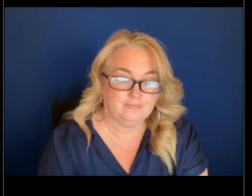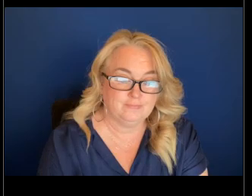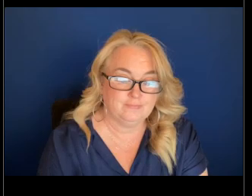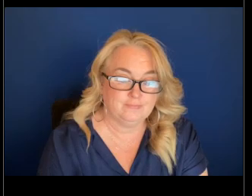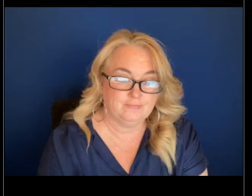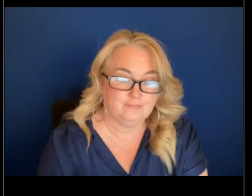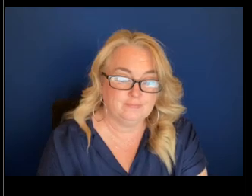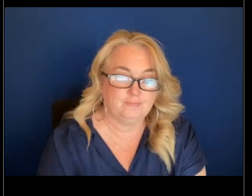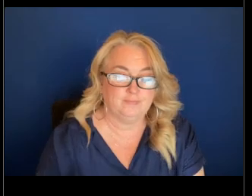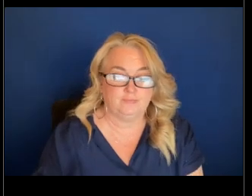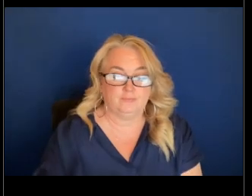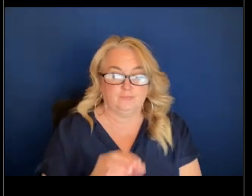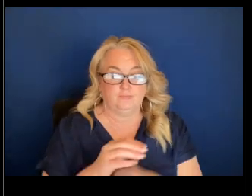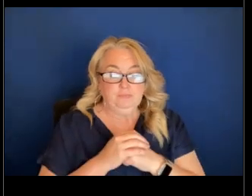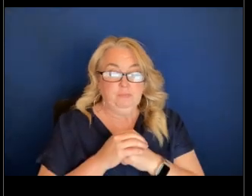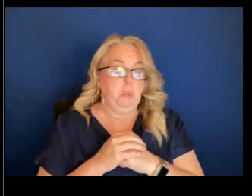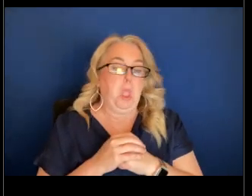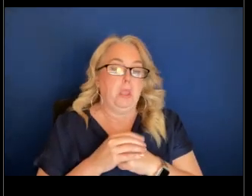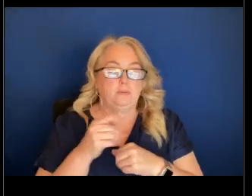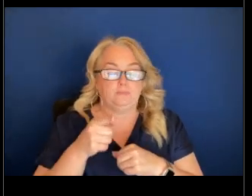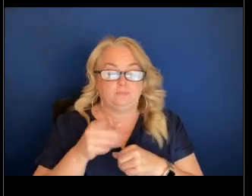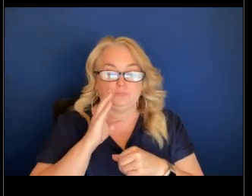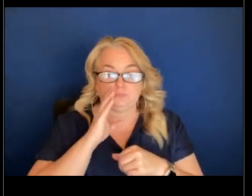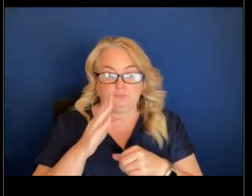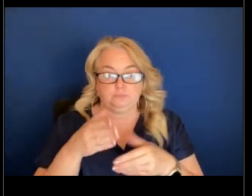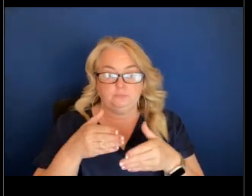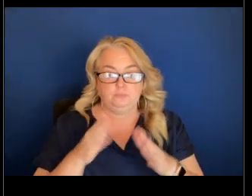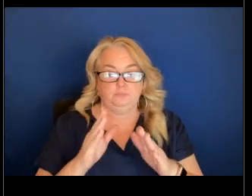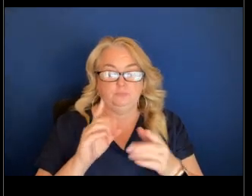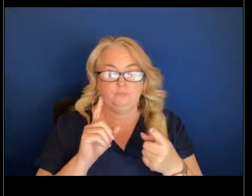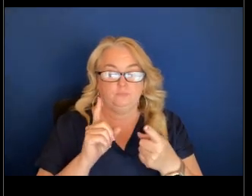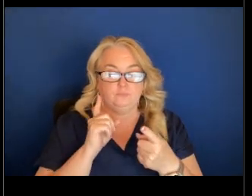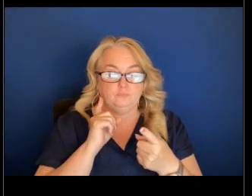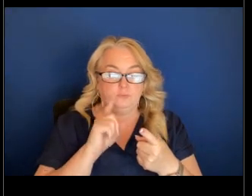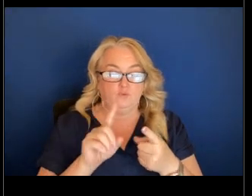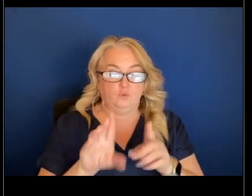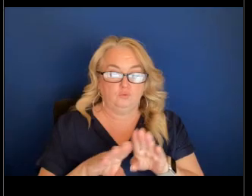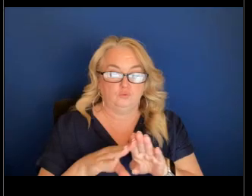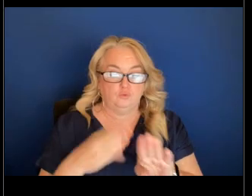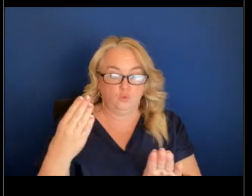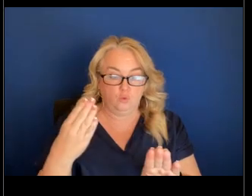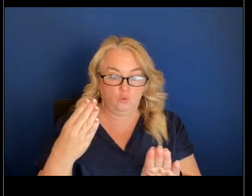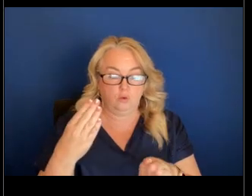power door opener to overcome the door opening force, but this is not required.